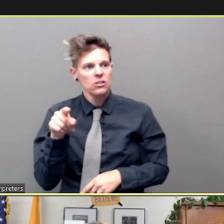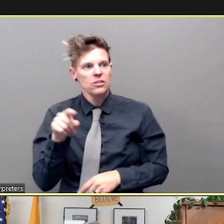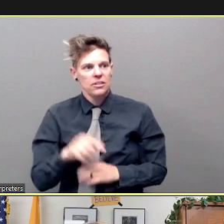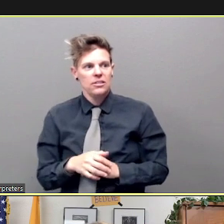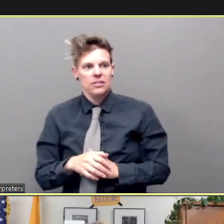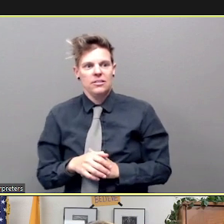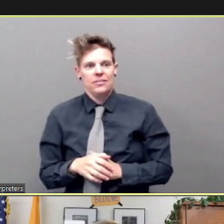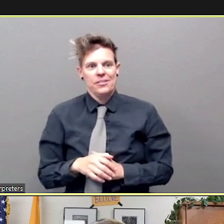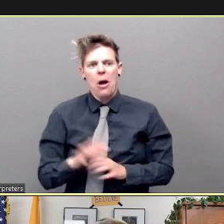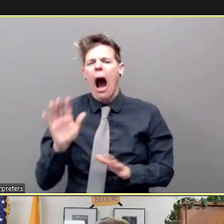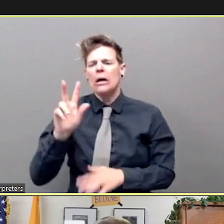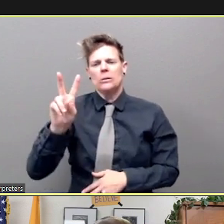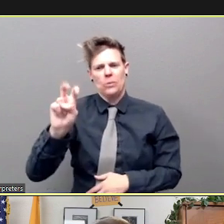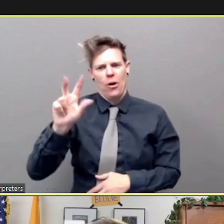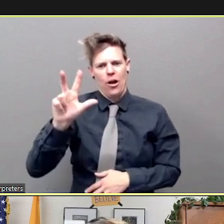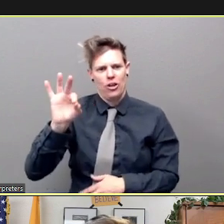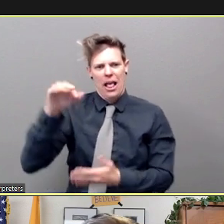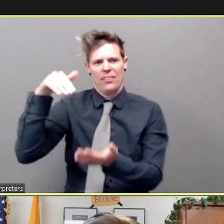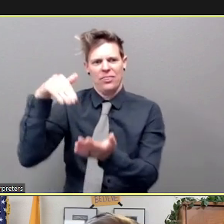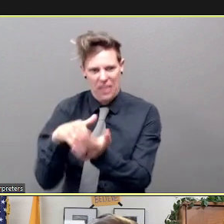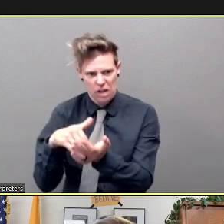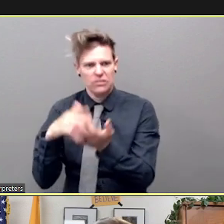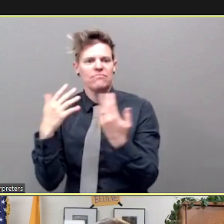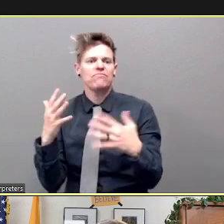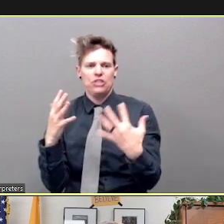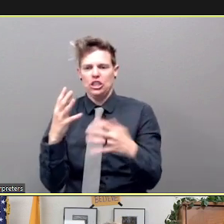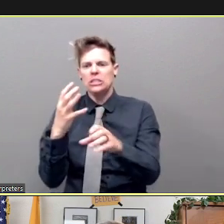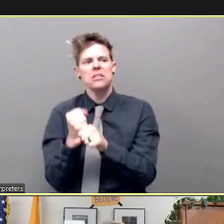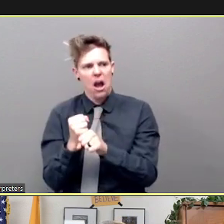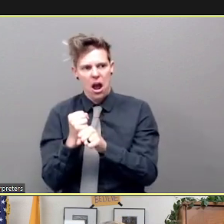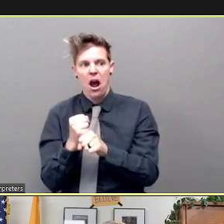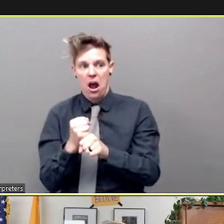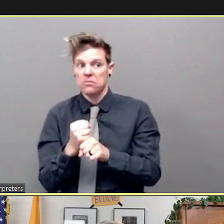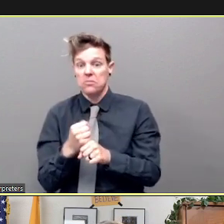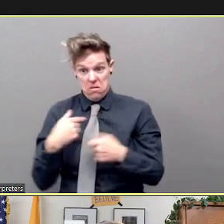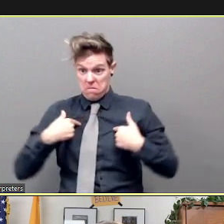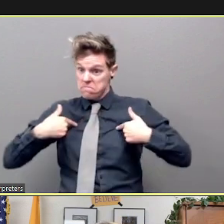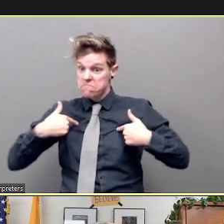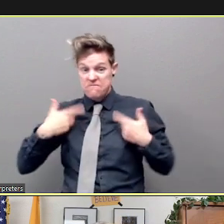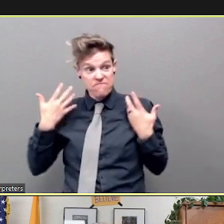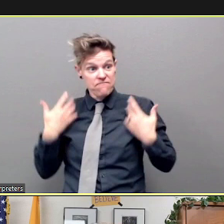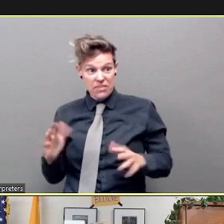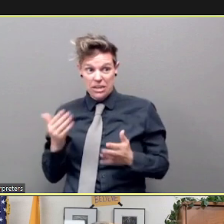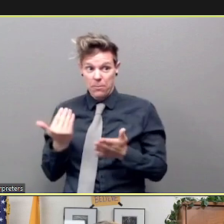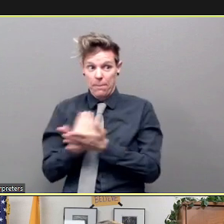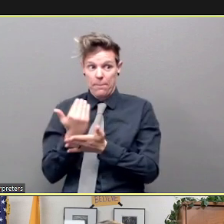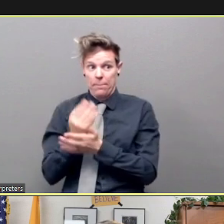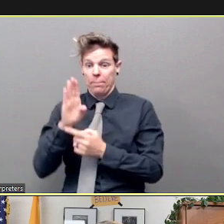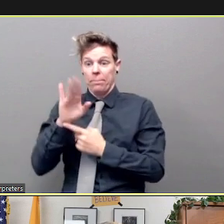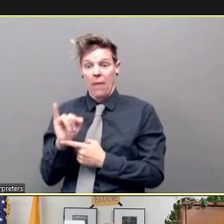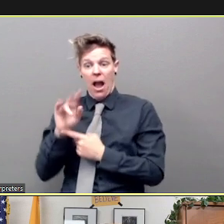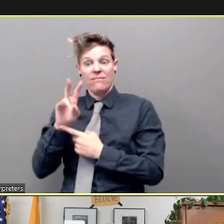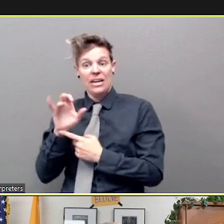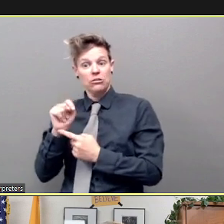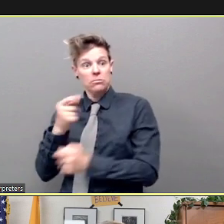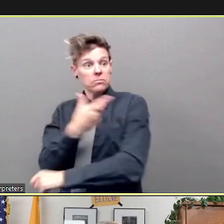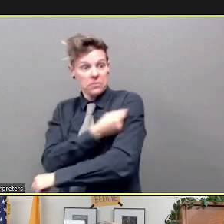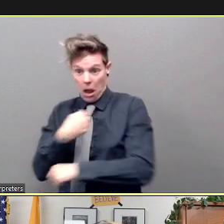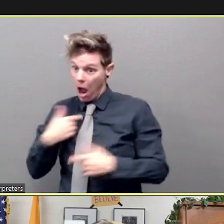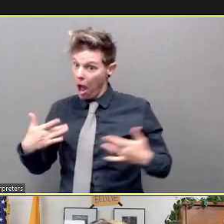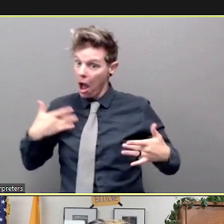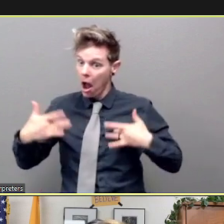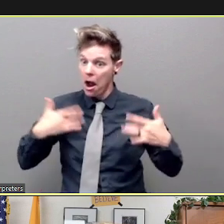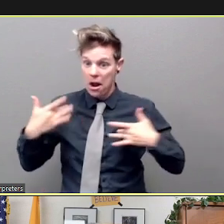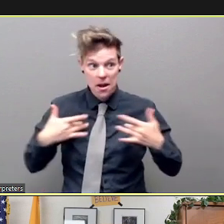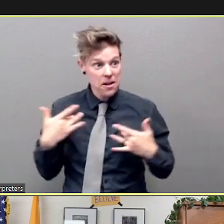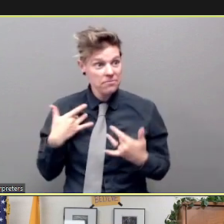239,094 doses given so far. I've already gotten this vaccine. I was super excited because we had the vaccine in my clinic